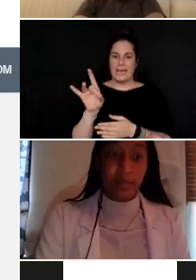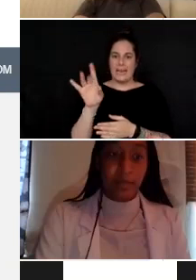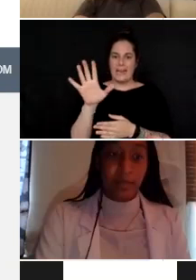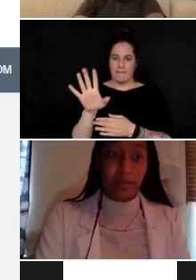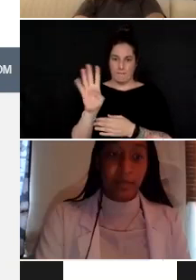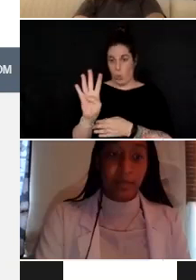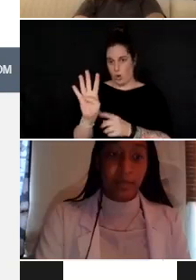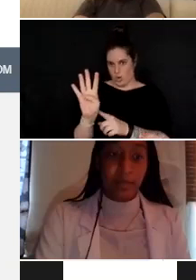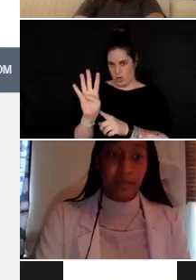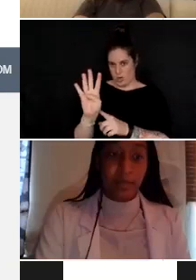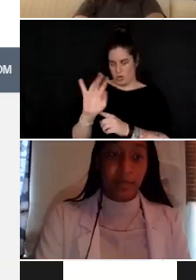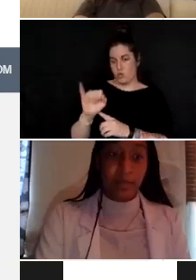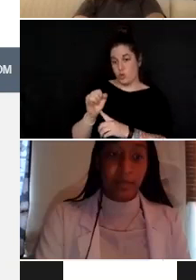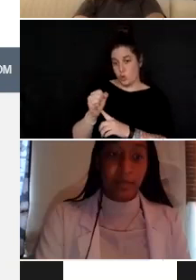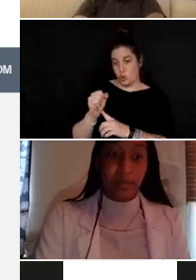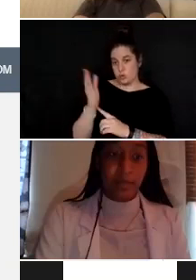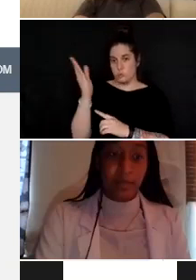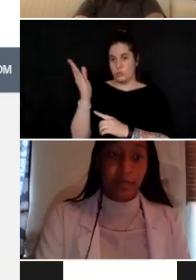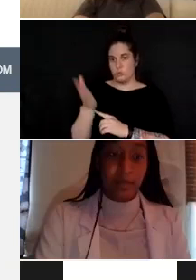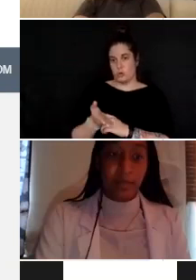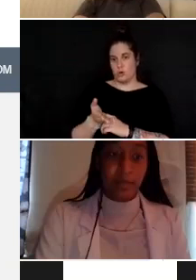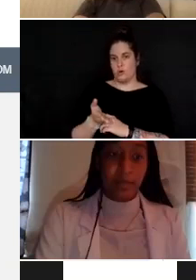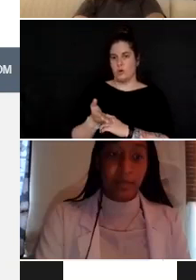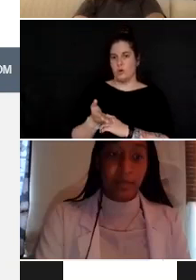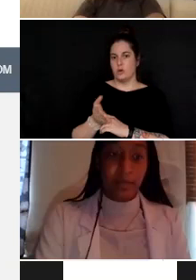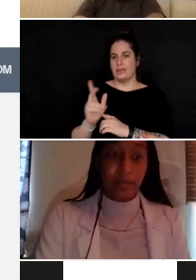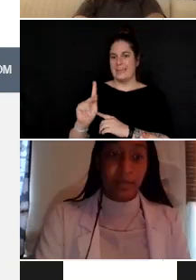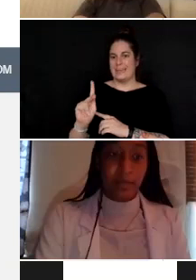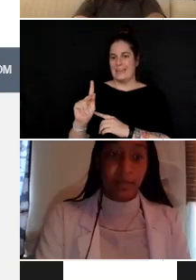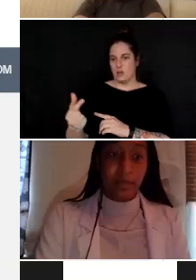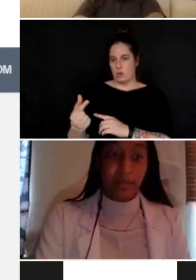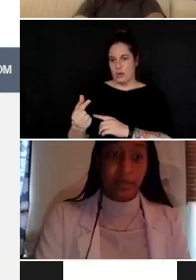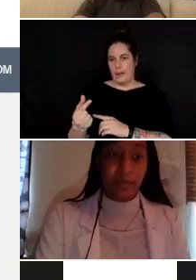4,184 joules per kilogram